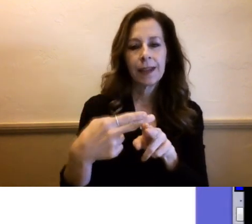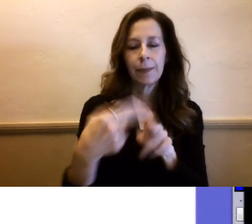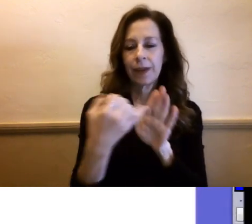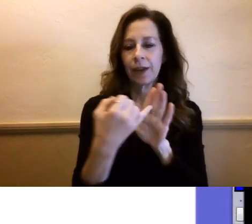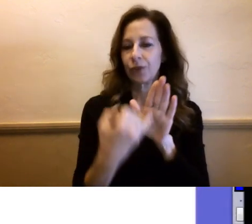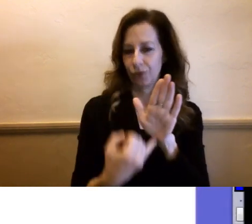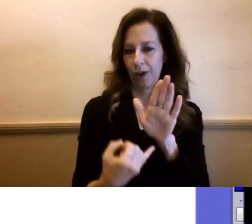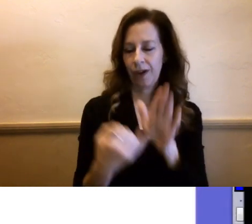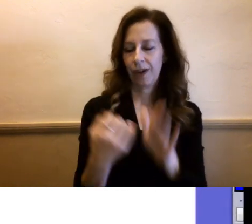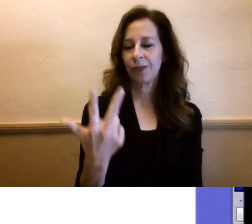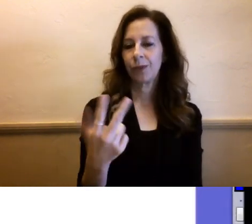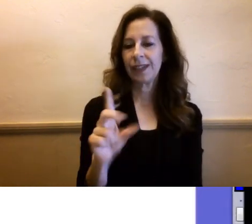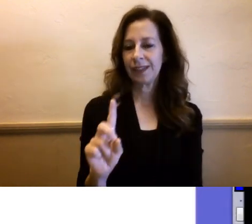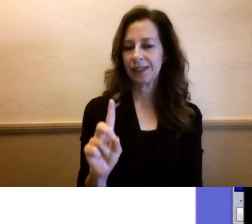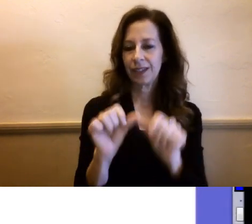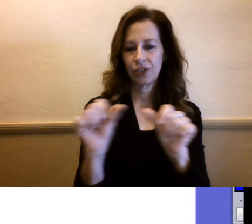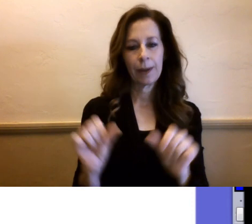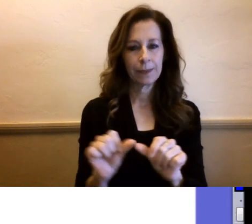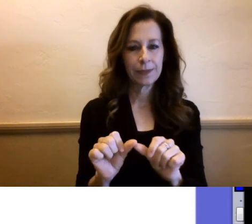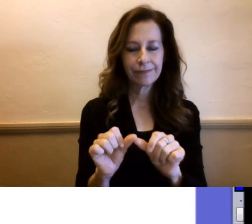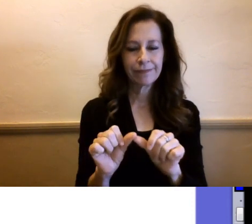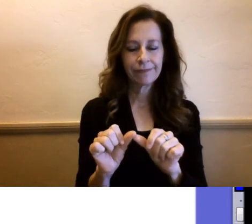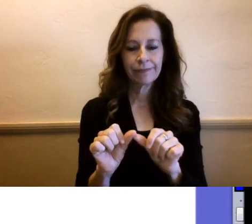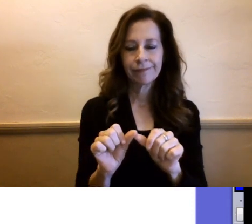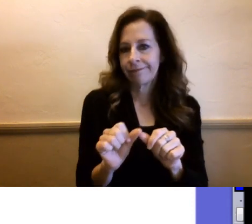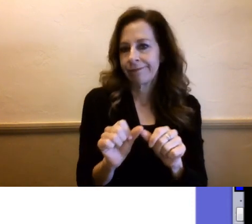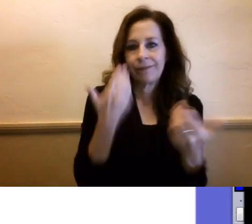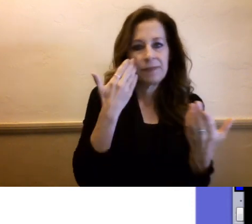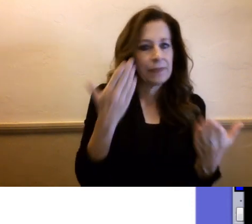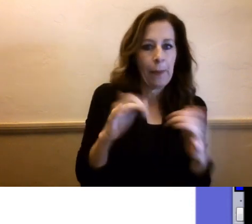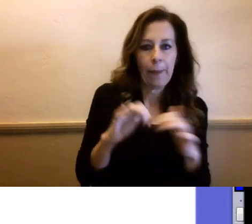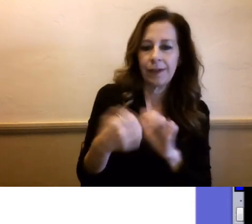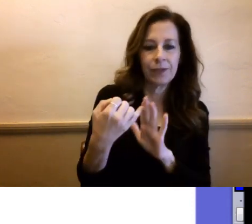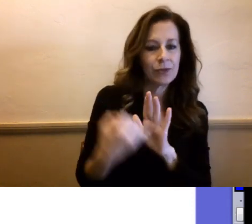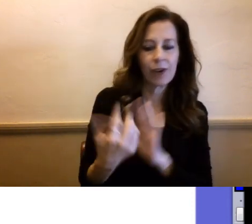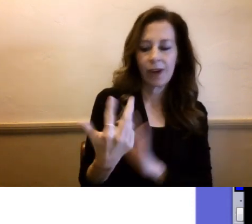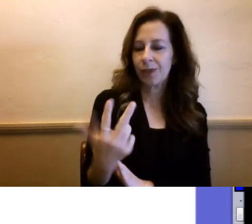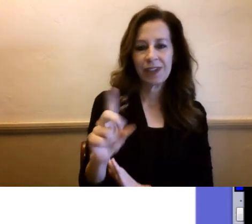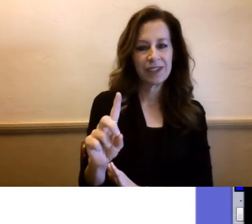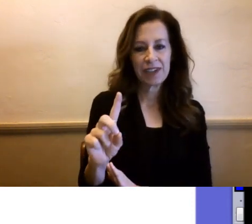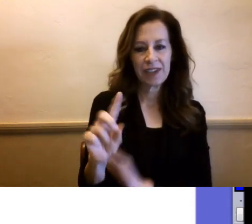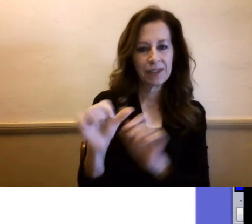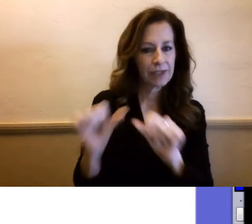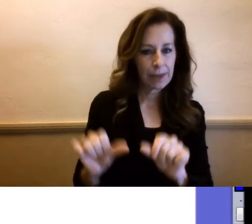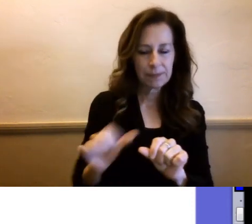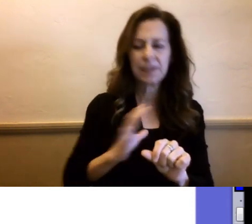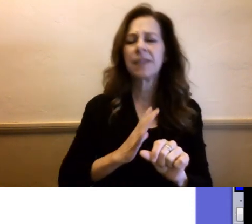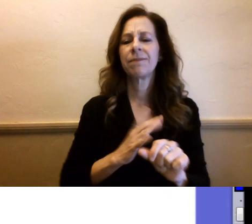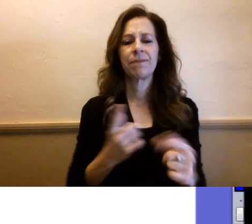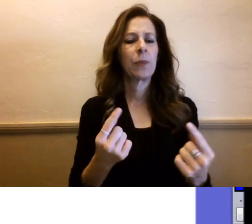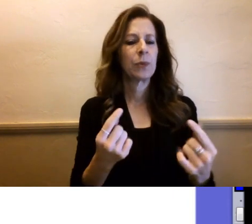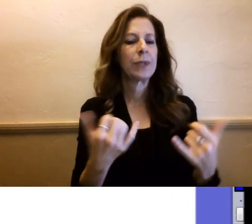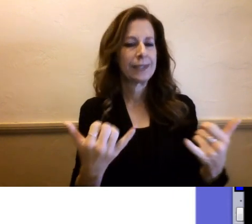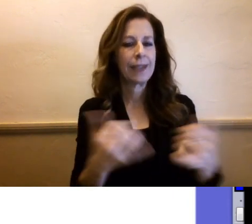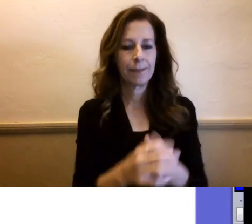for naming and drawing 3D shapes. So if you don't know how to draw 3D shapes, that's what we're gonna look at